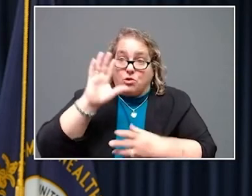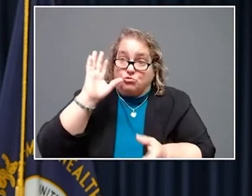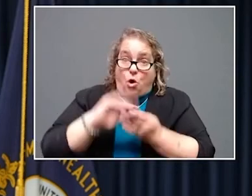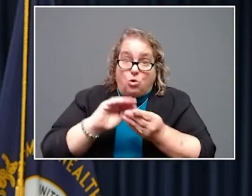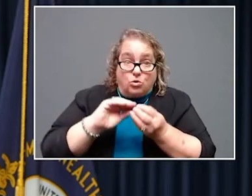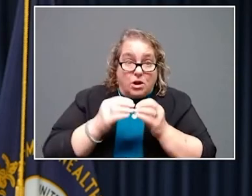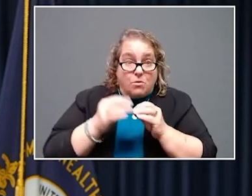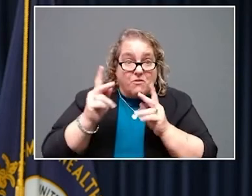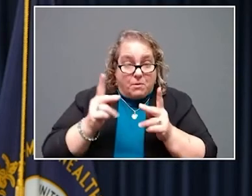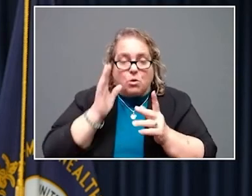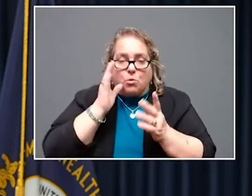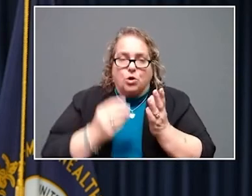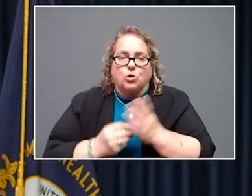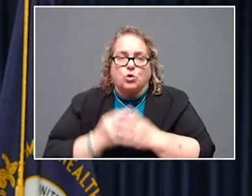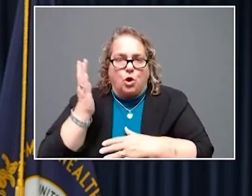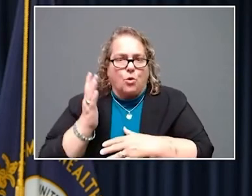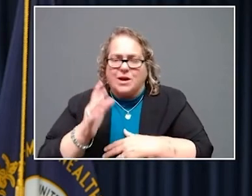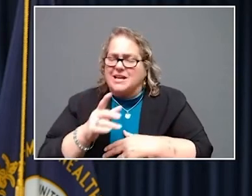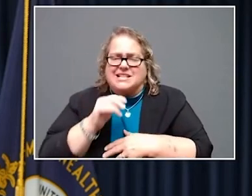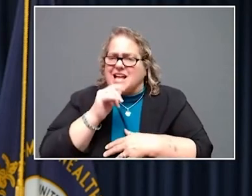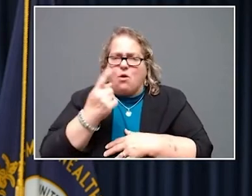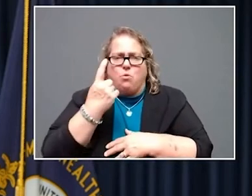Pikeville, I'm Ralph Davis for Mountaintop News.